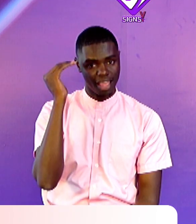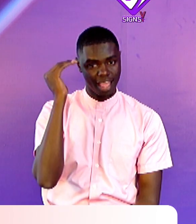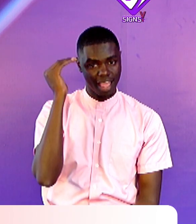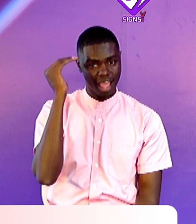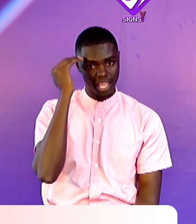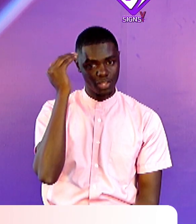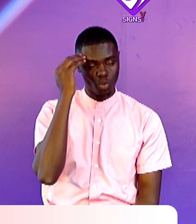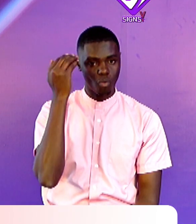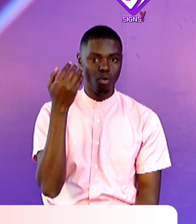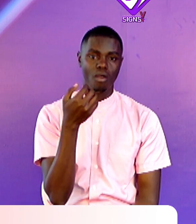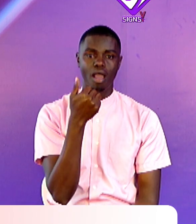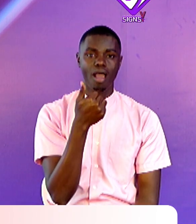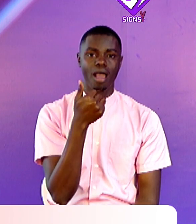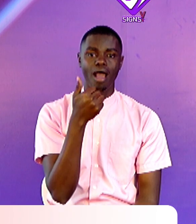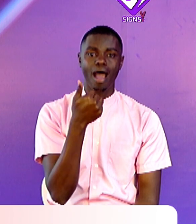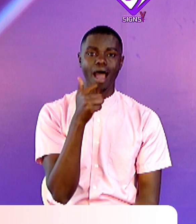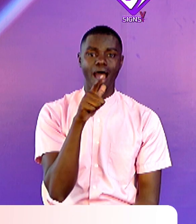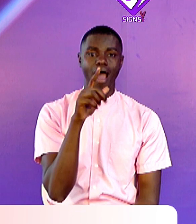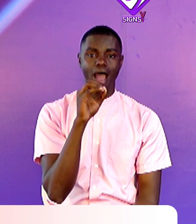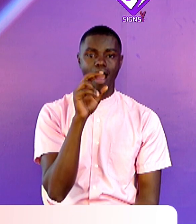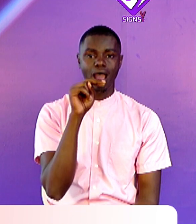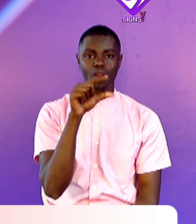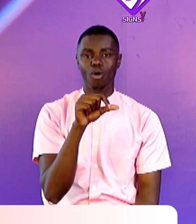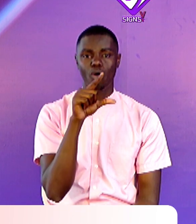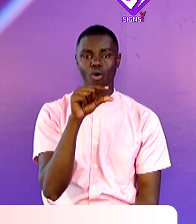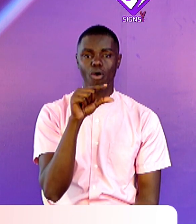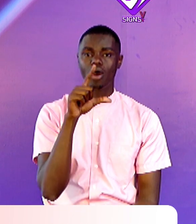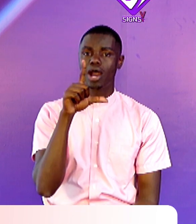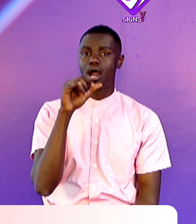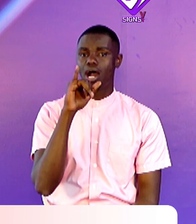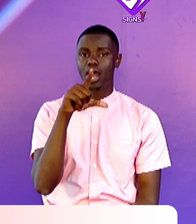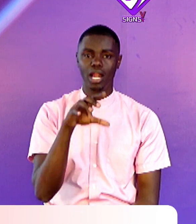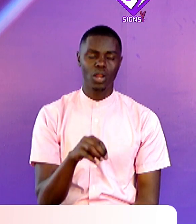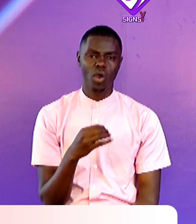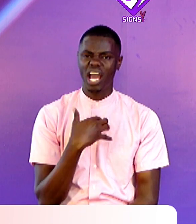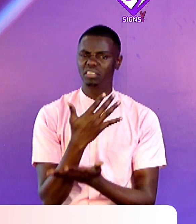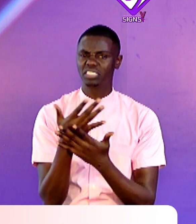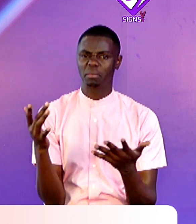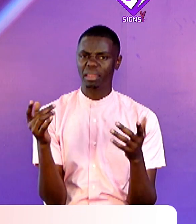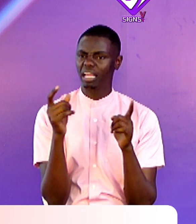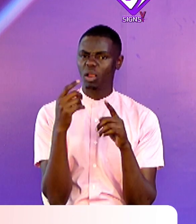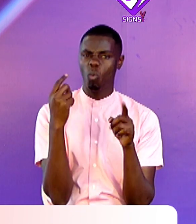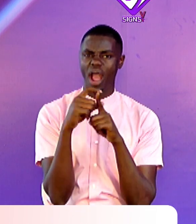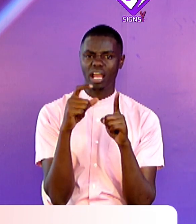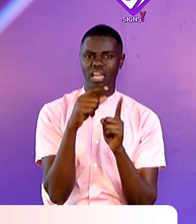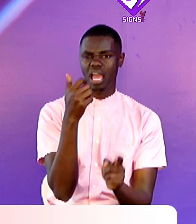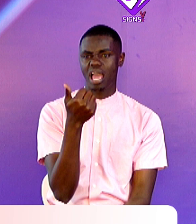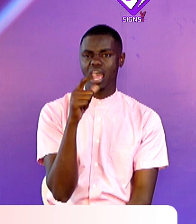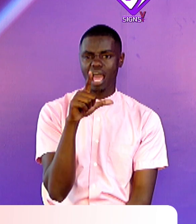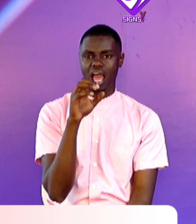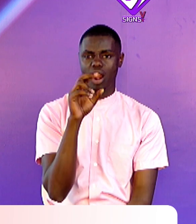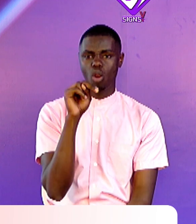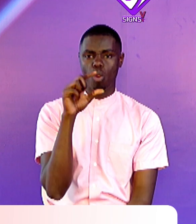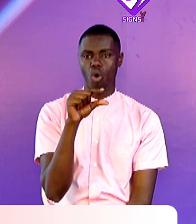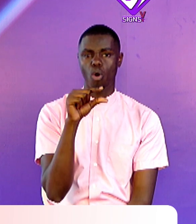Along Lilo. You heard that word? Long Lilo. Yes. What is that? Because There's something moving around. it Along doesn't Lilo. mean very well. No,